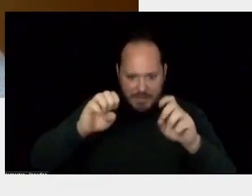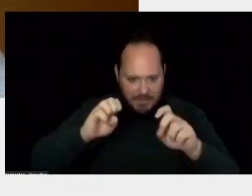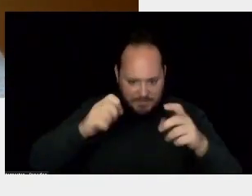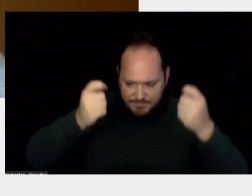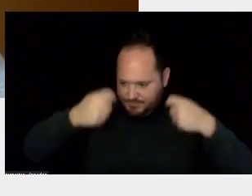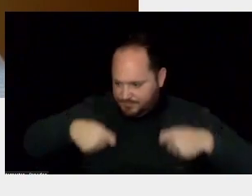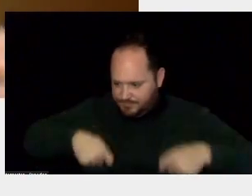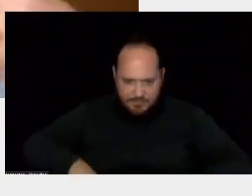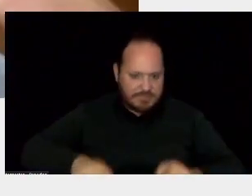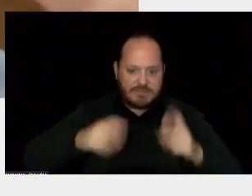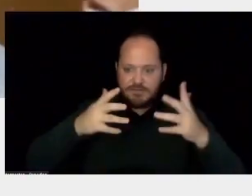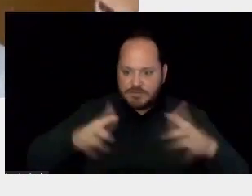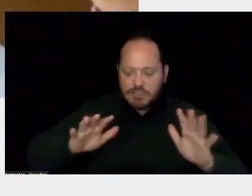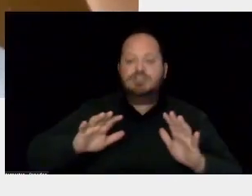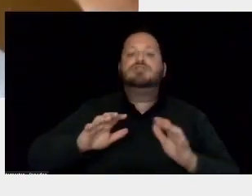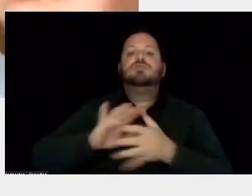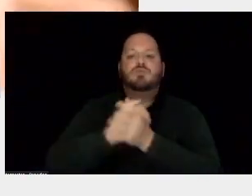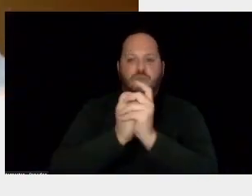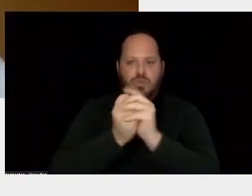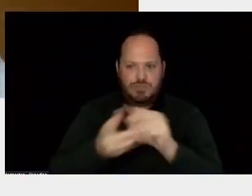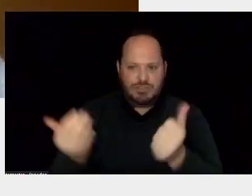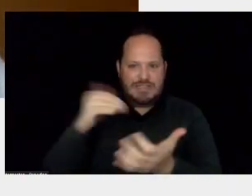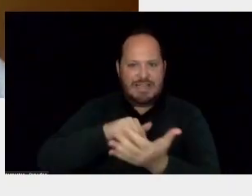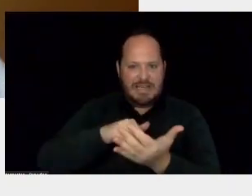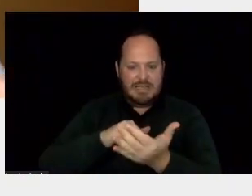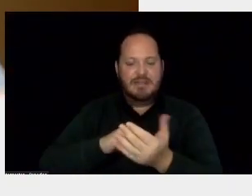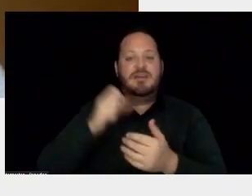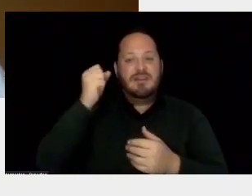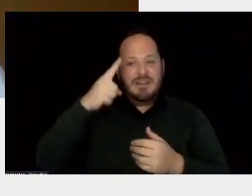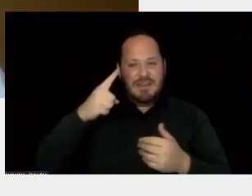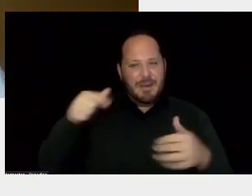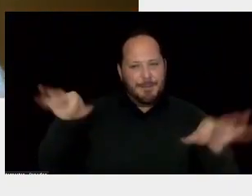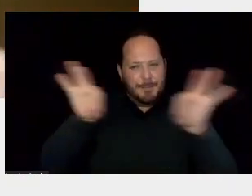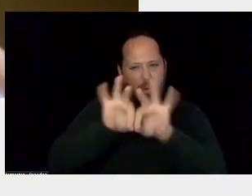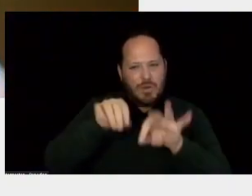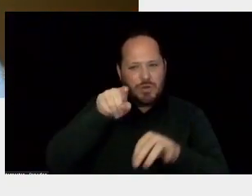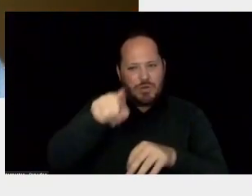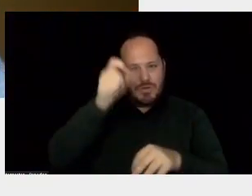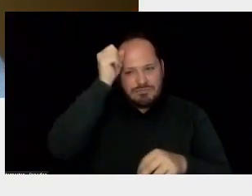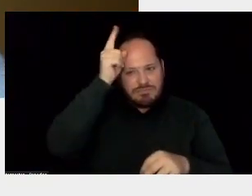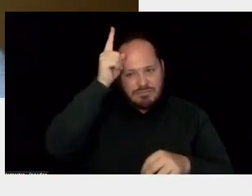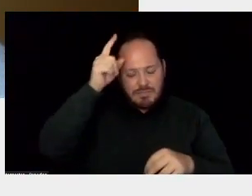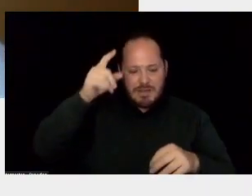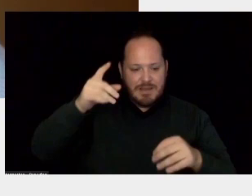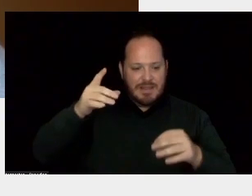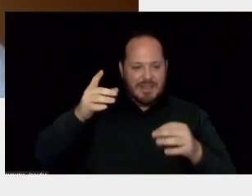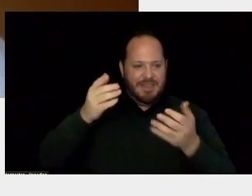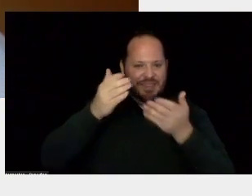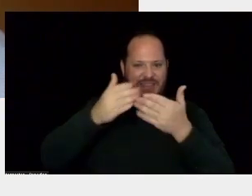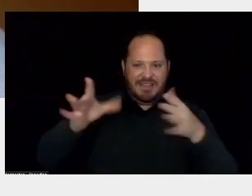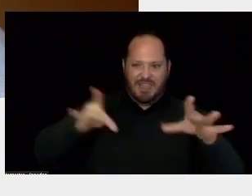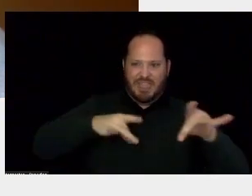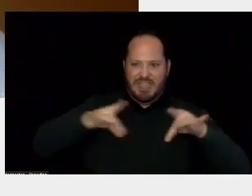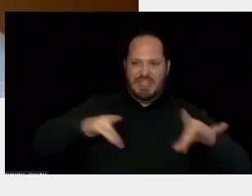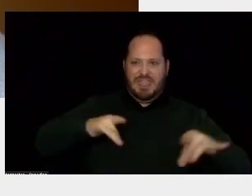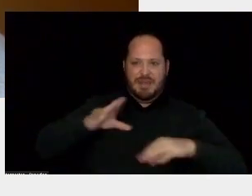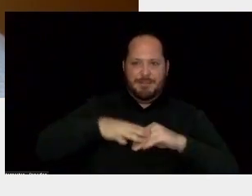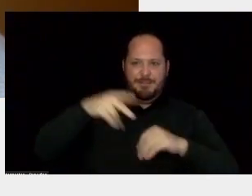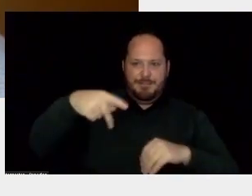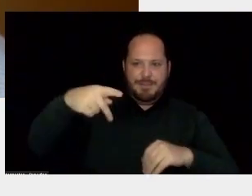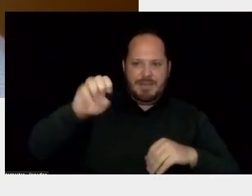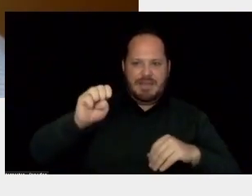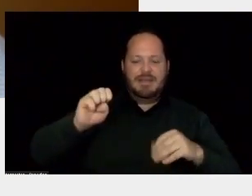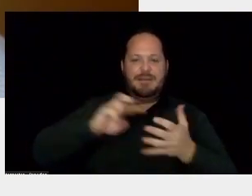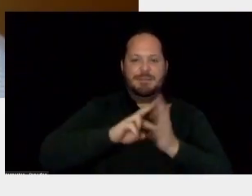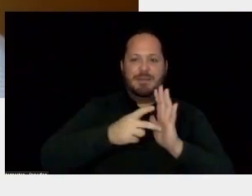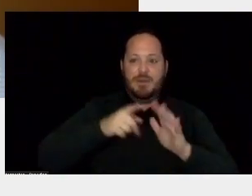on the outside. So you need to pull things away from you and be pretty careful with that. And that's why that video is helpful. Leslie mentioned